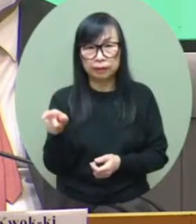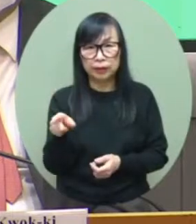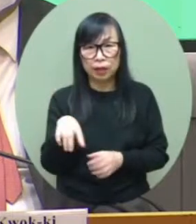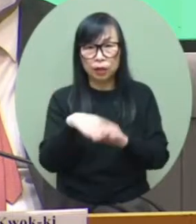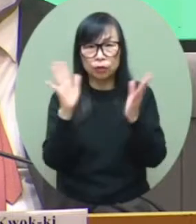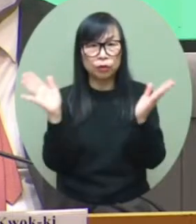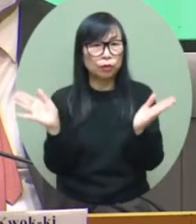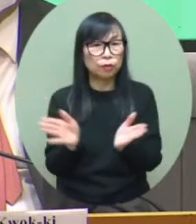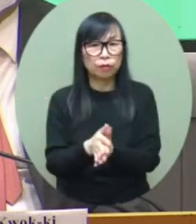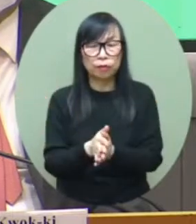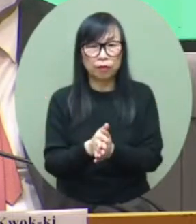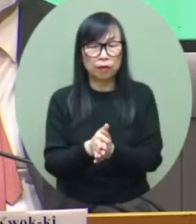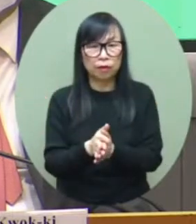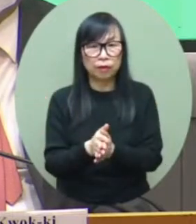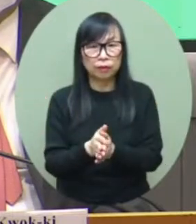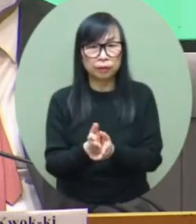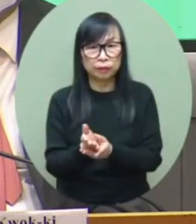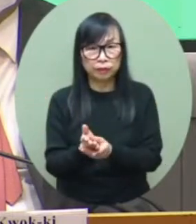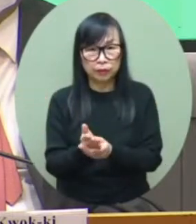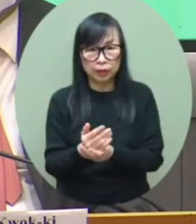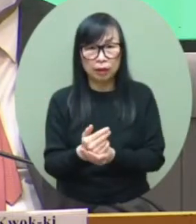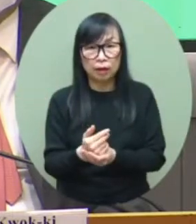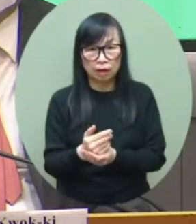In general,